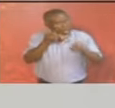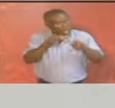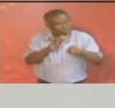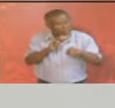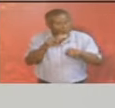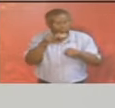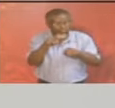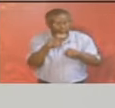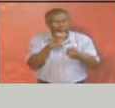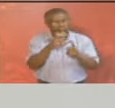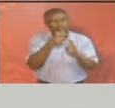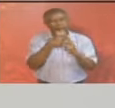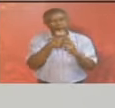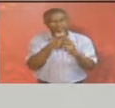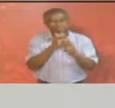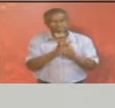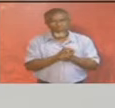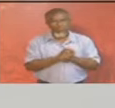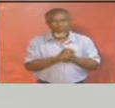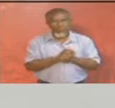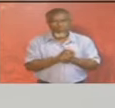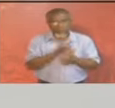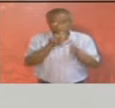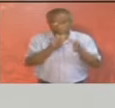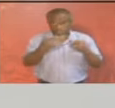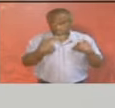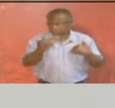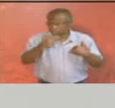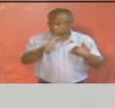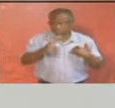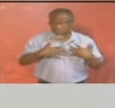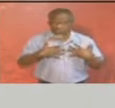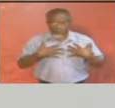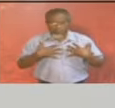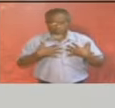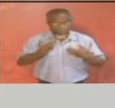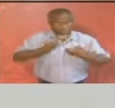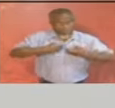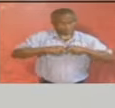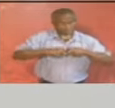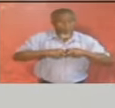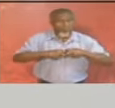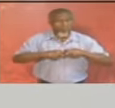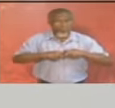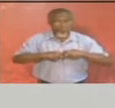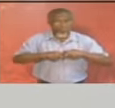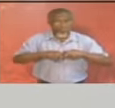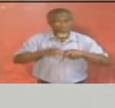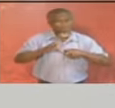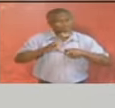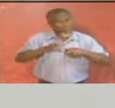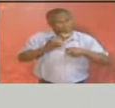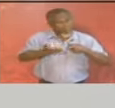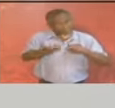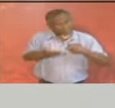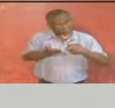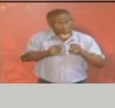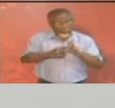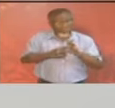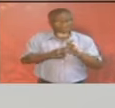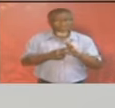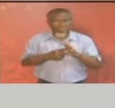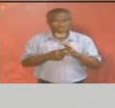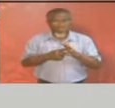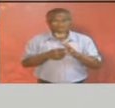respiratory symptom that you currently may be experiencing could be a sign of you having COVID-19, it is advisable